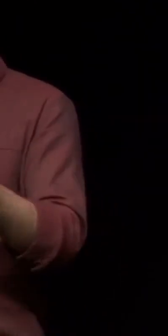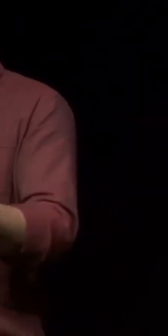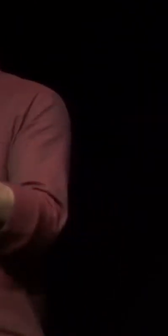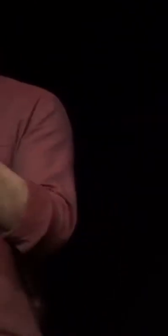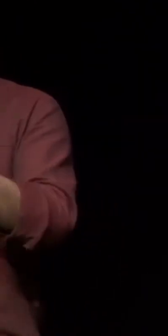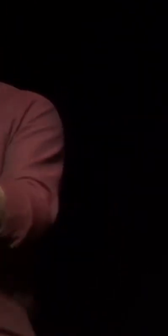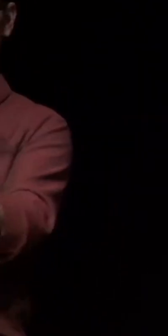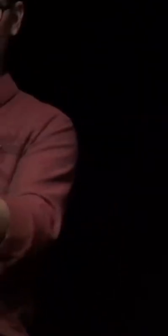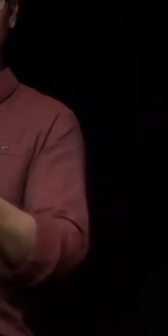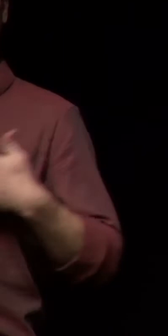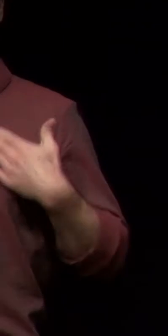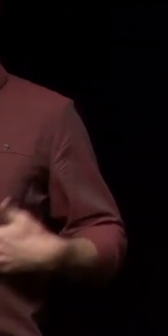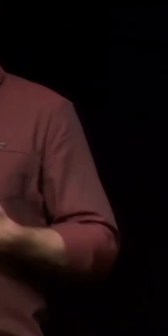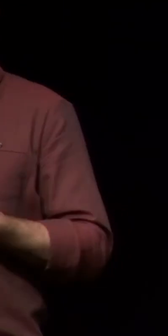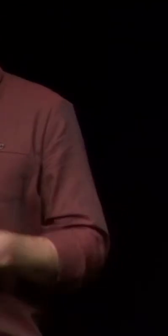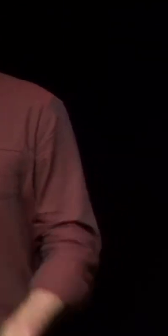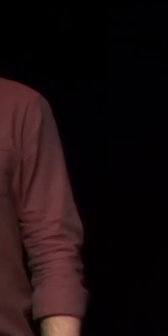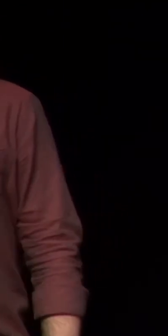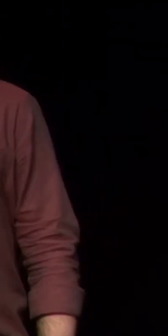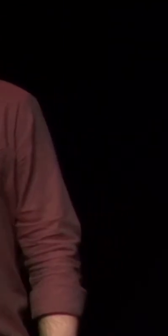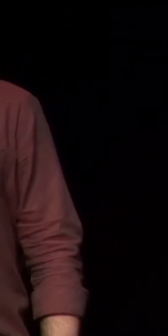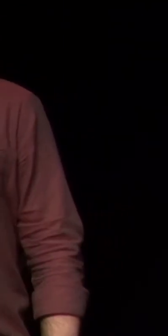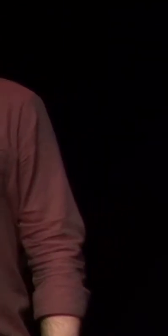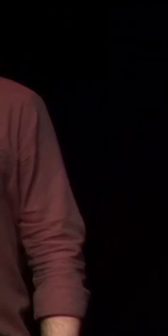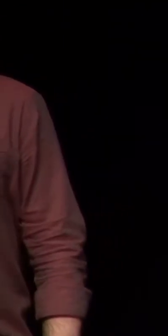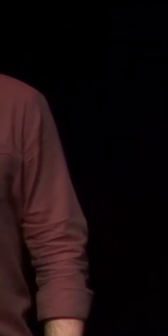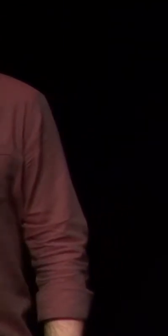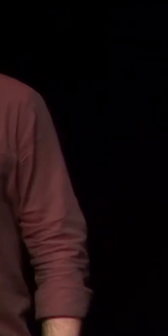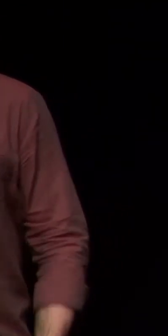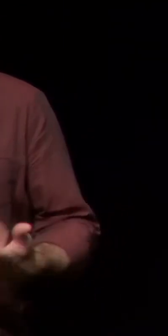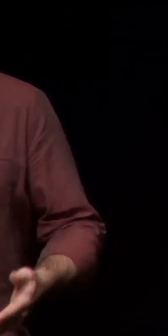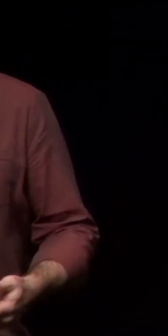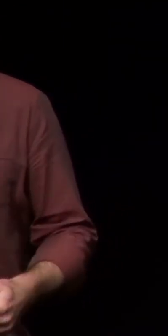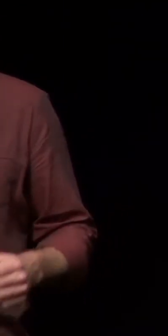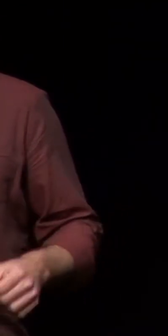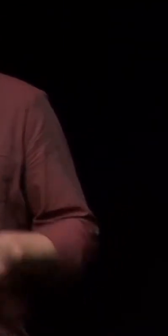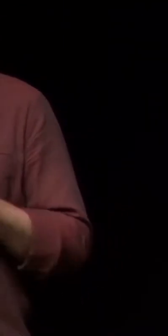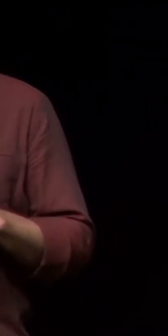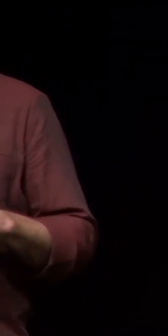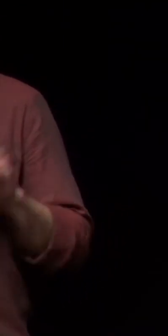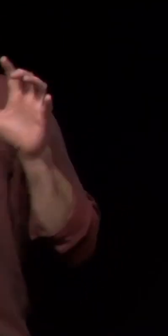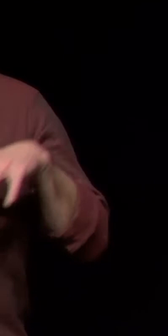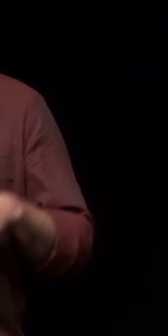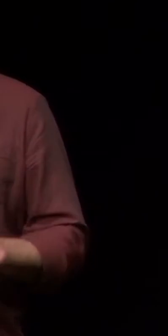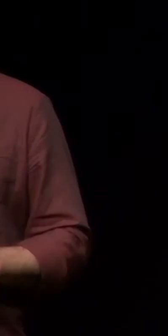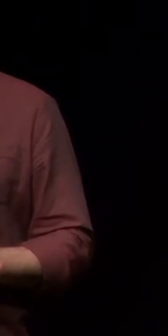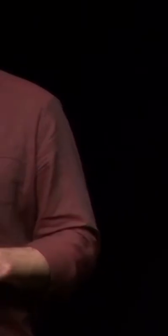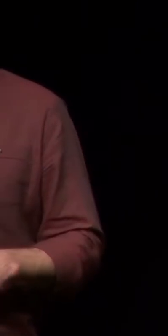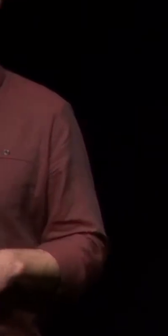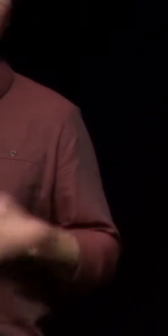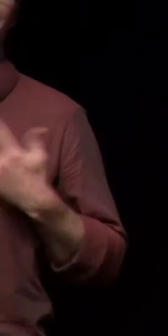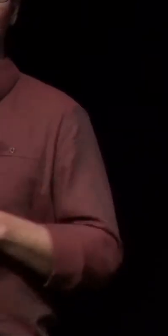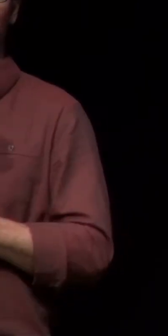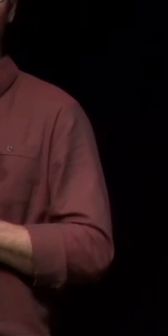approach, I tell you, I had to keep pinching myself. I've lived in BC where we've had a liberal government of a certain persuasion for